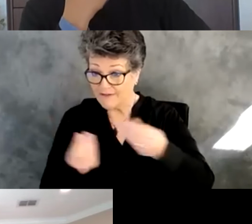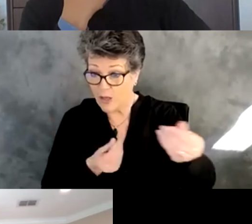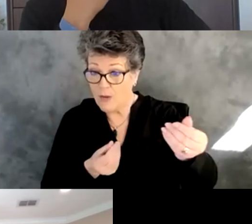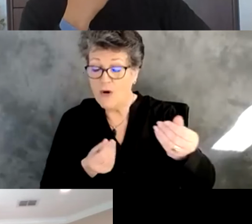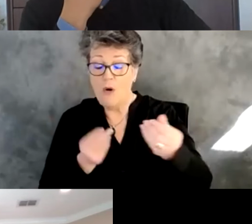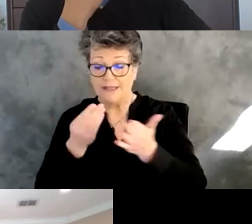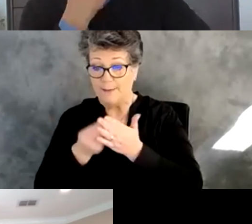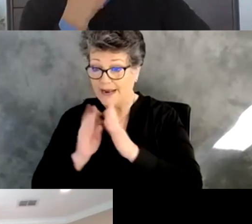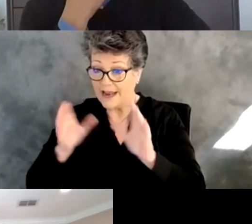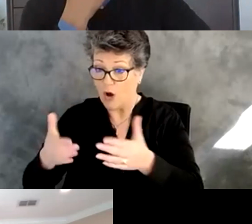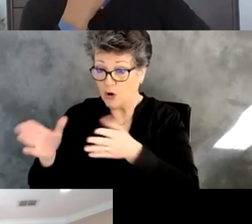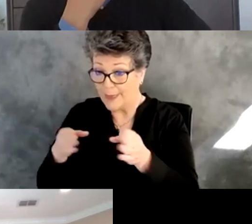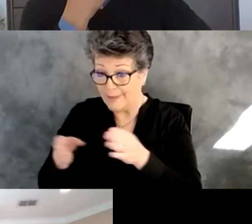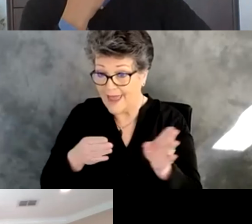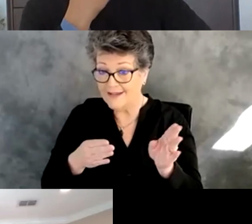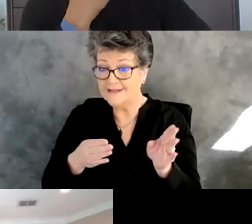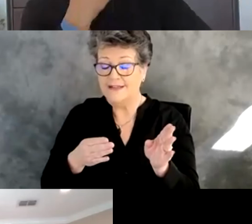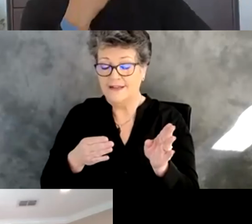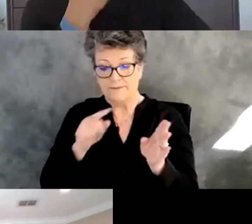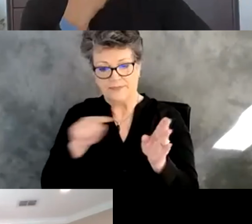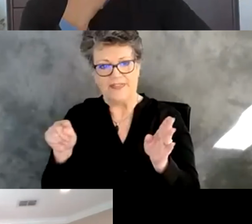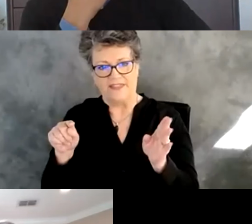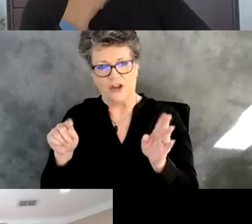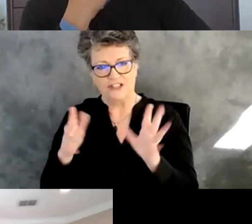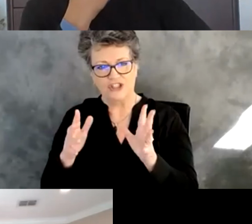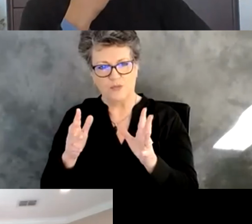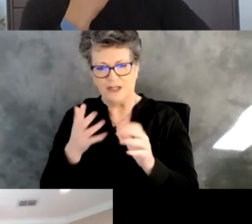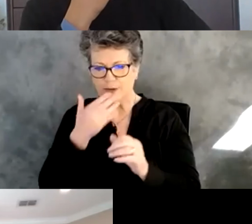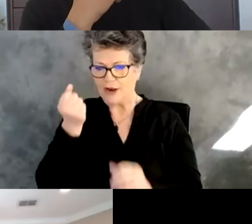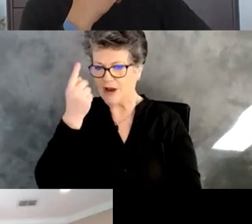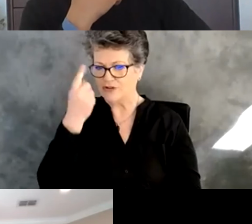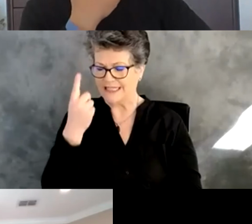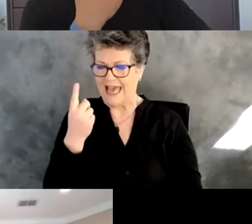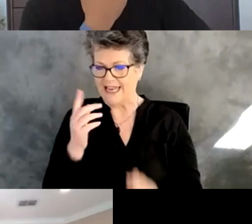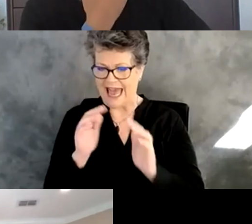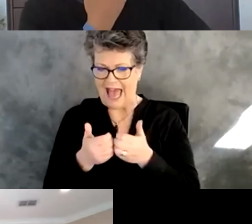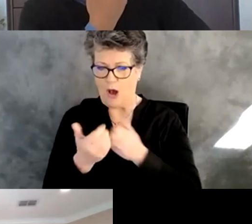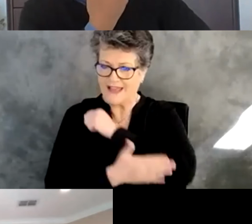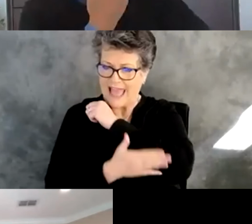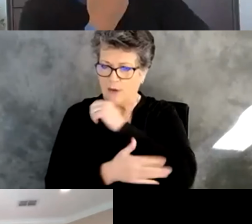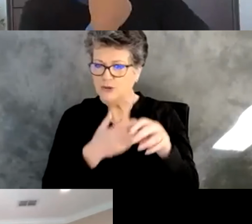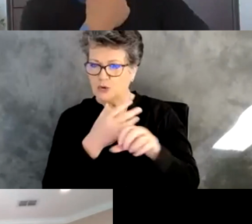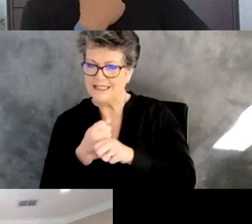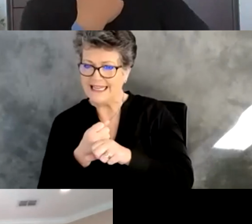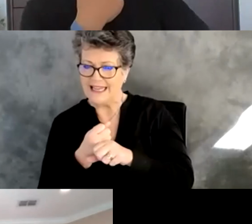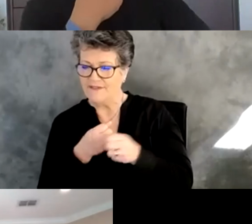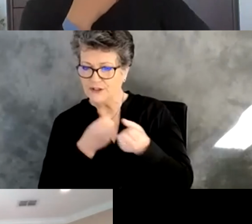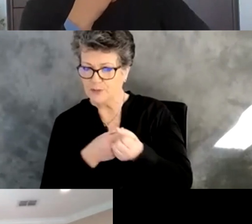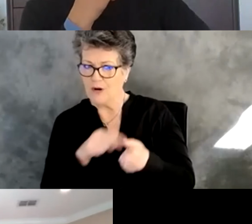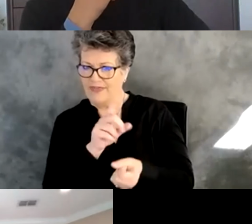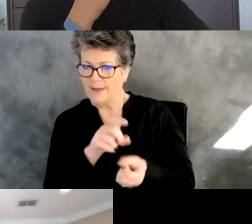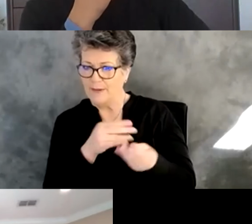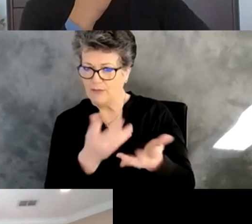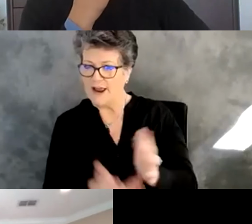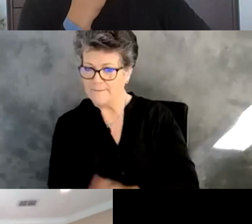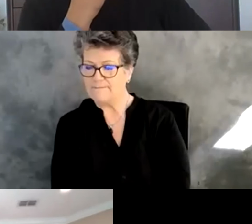the money all go through the plans? I think there's sort of just wanting to better understand how the counties will receive for the support they may be